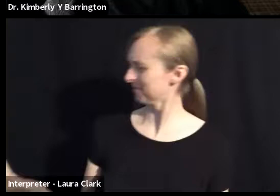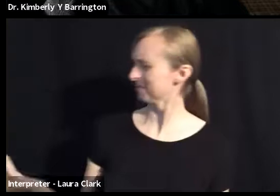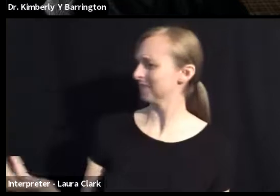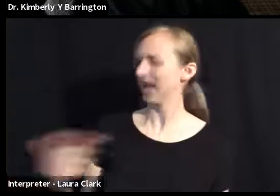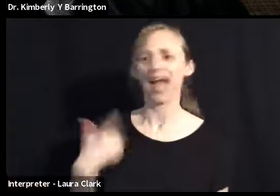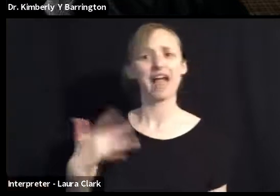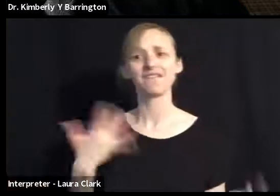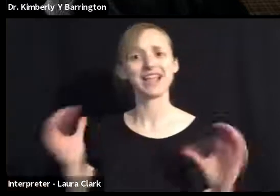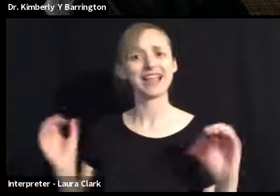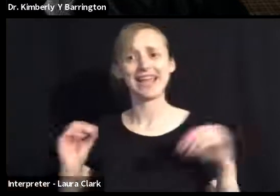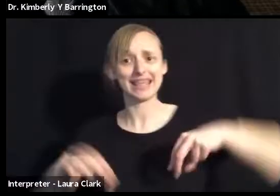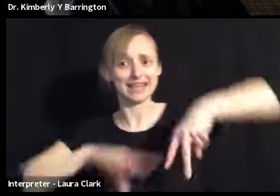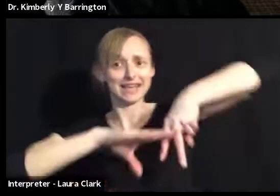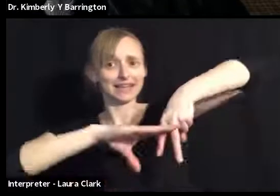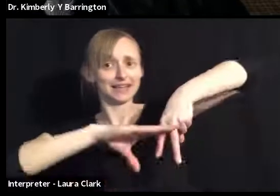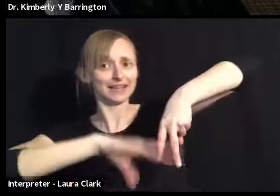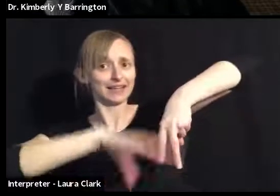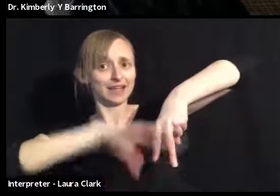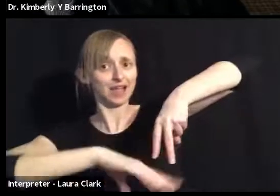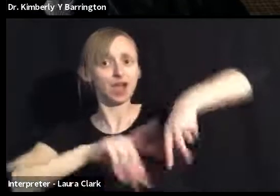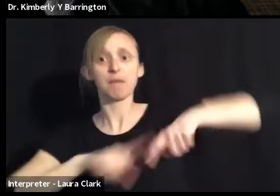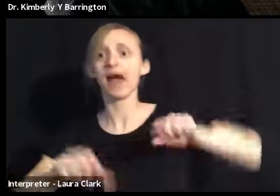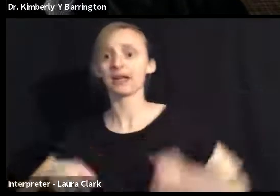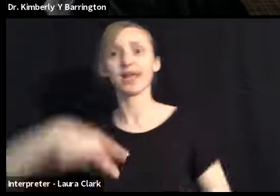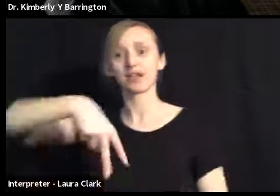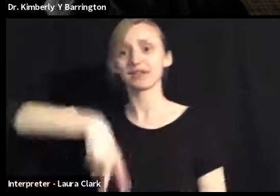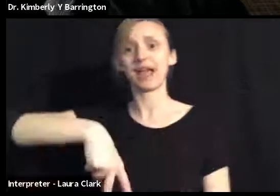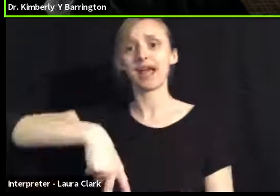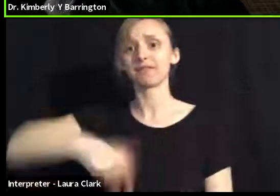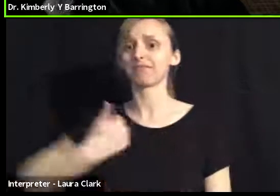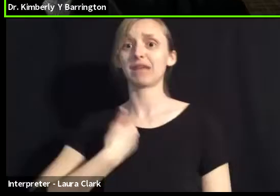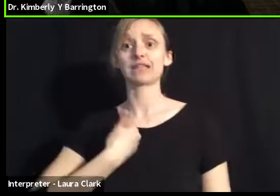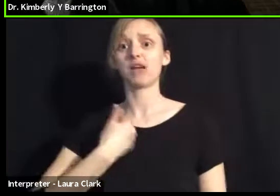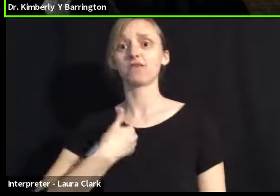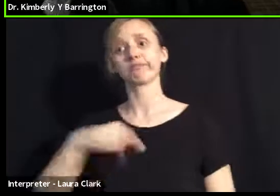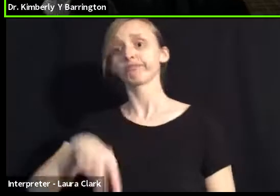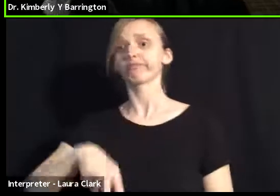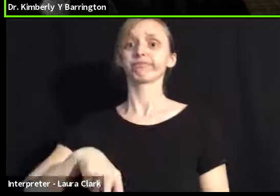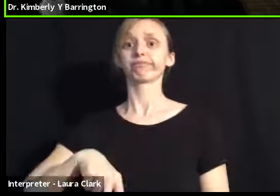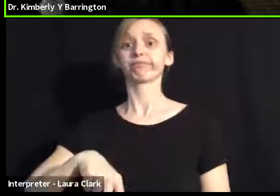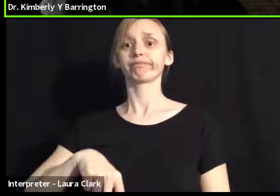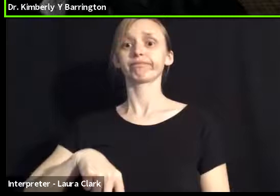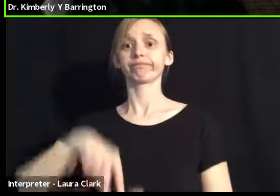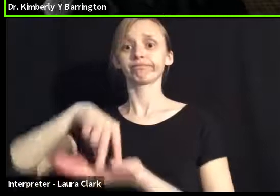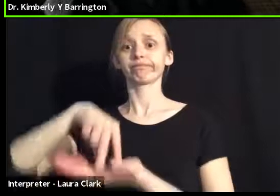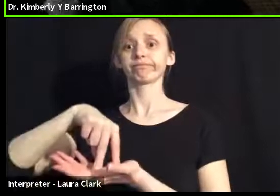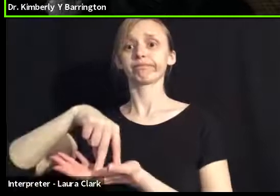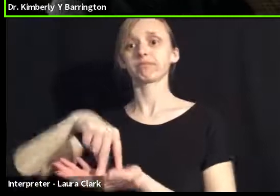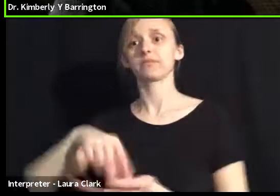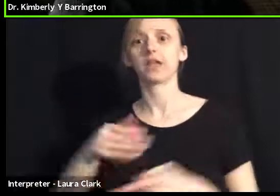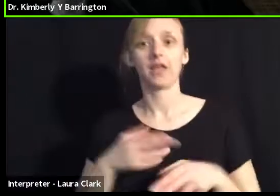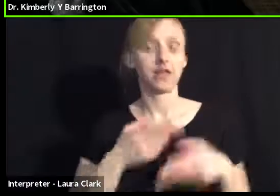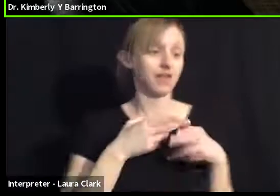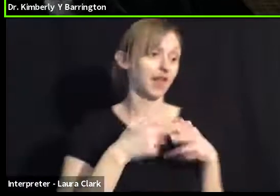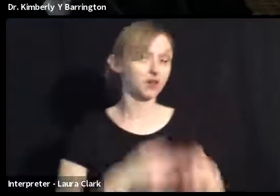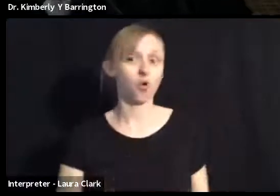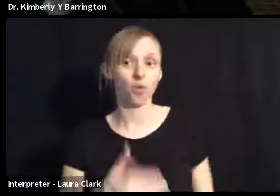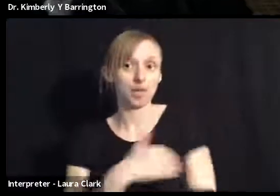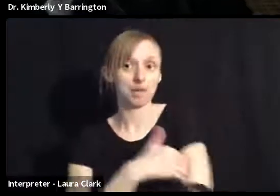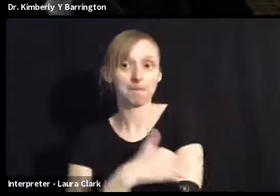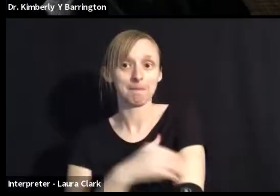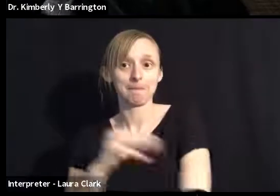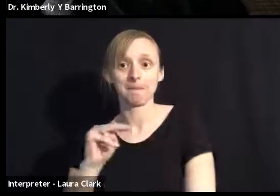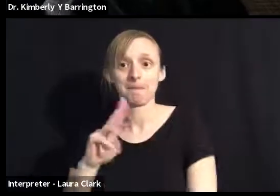waist down, but I'm fully standing. Wow. That is called muscle memory.